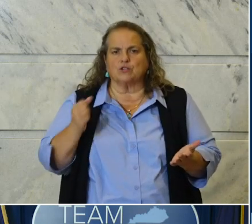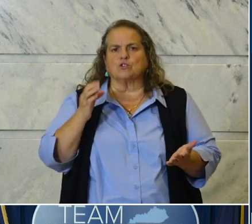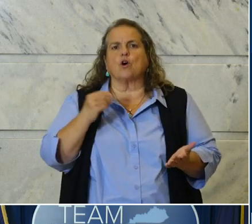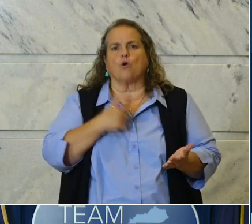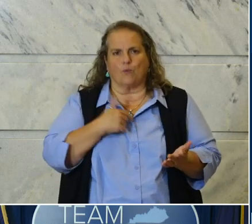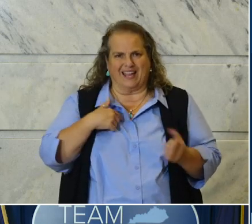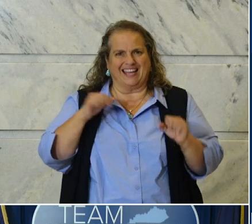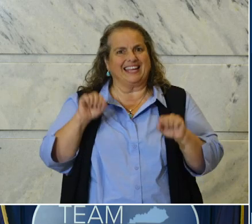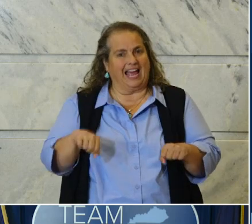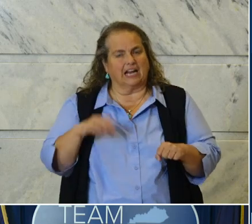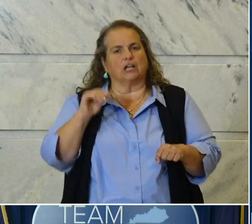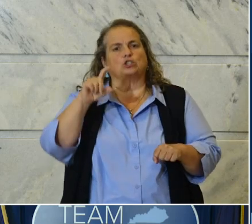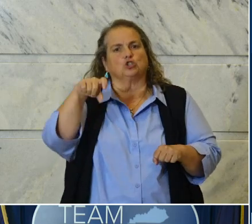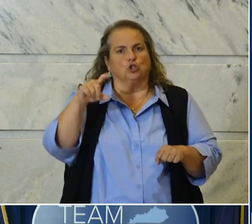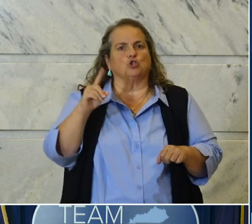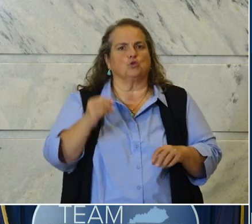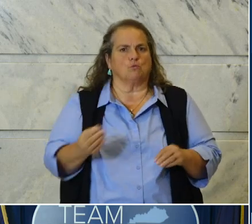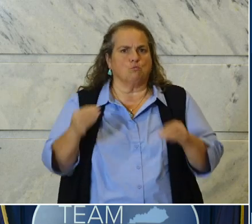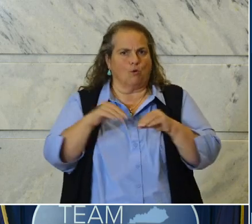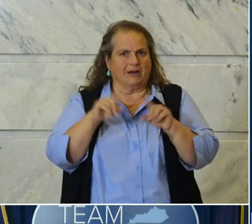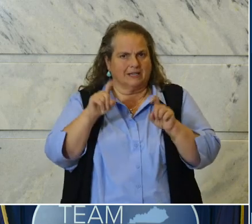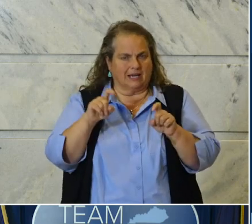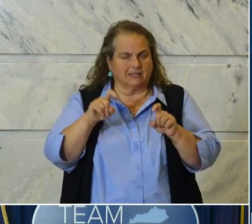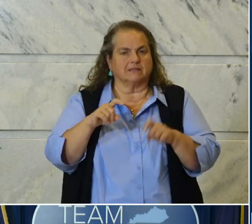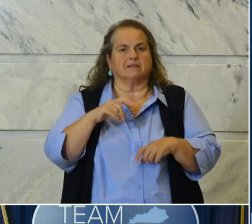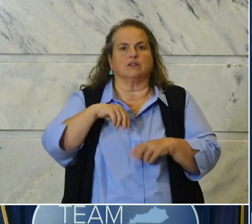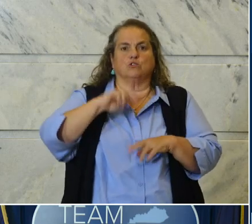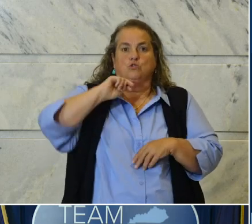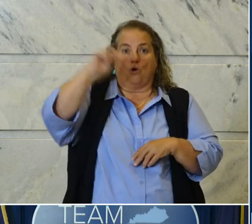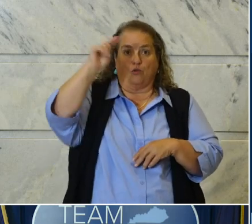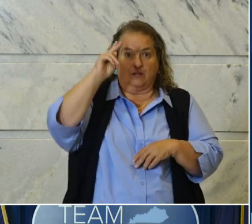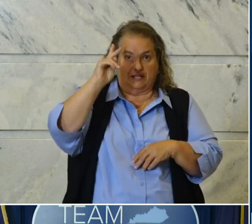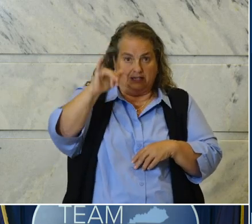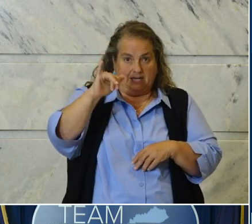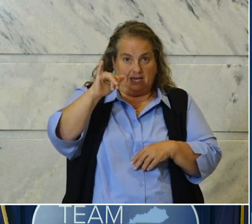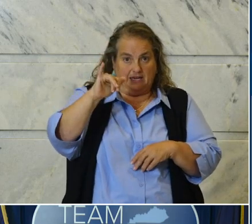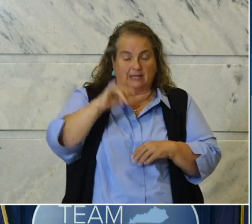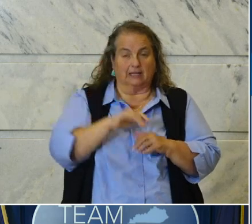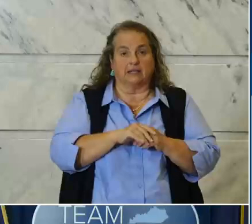can and we should do more. And then Northern Kentucky,